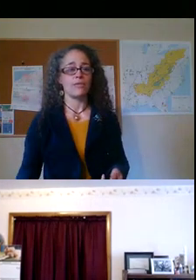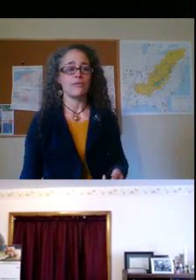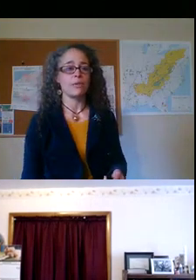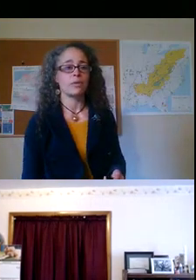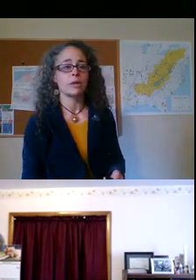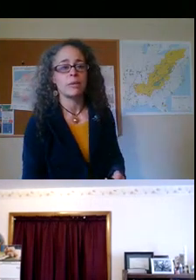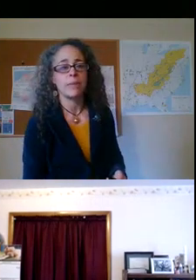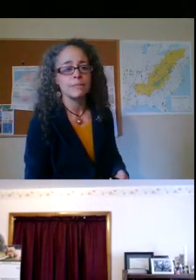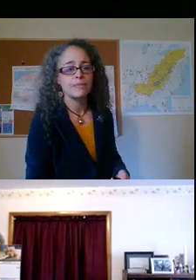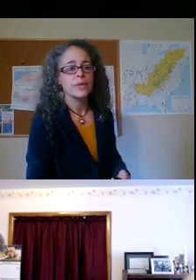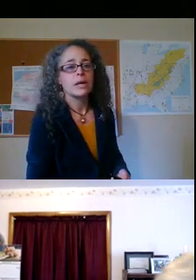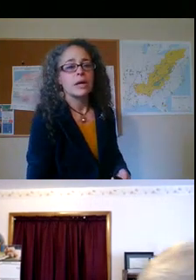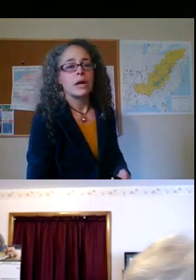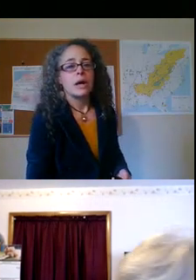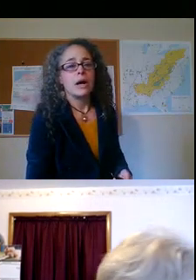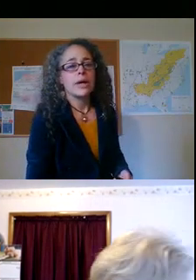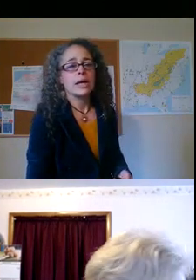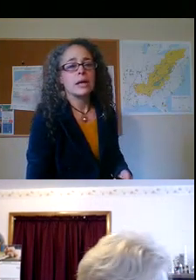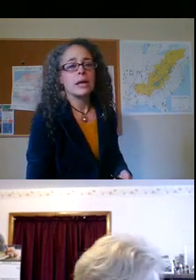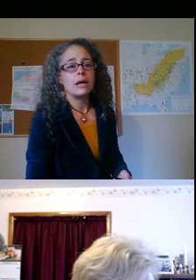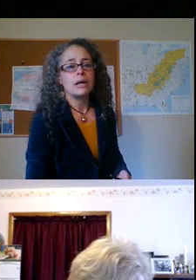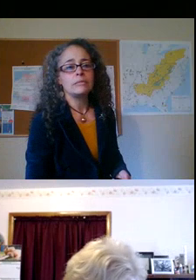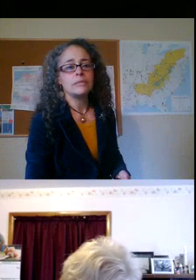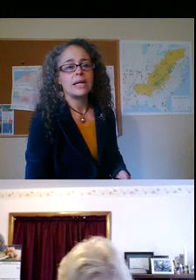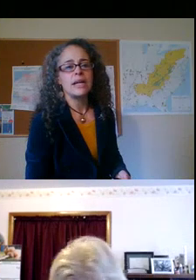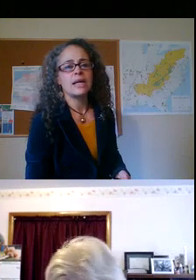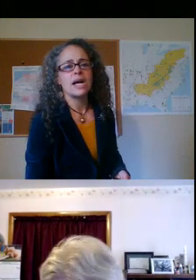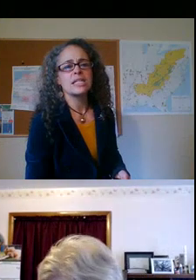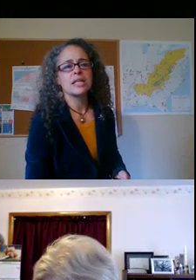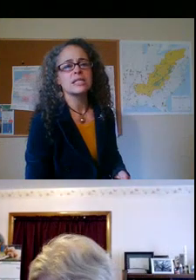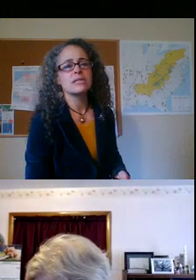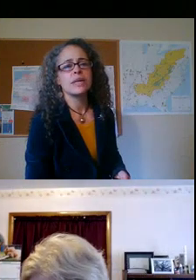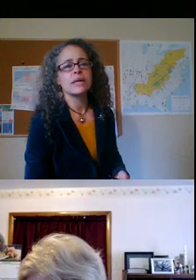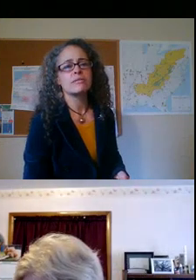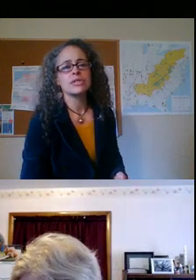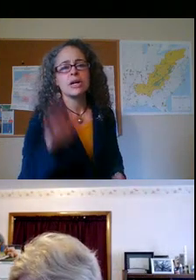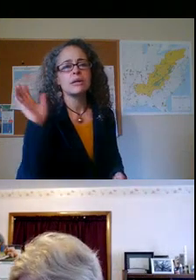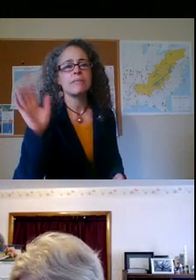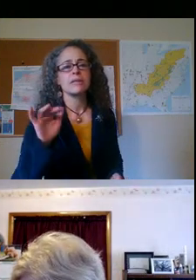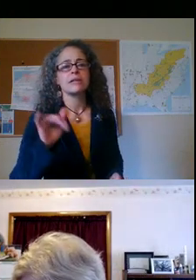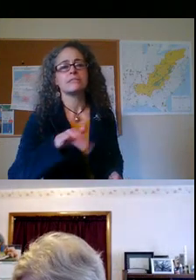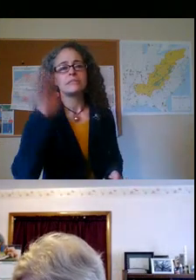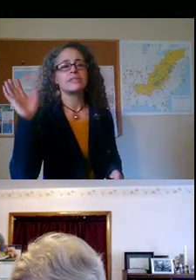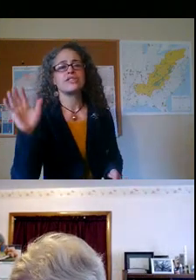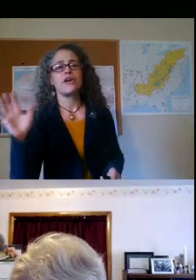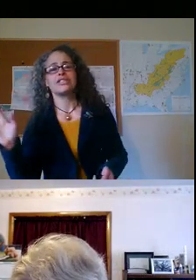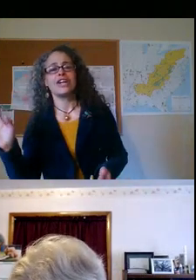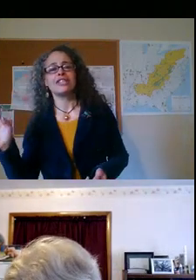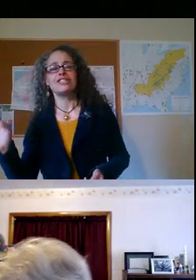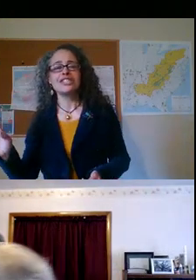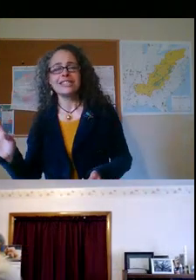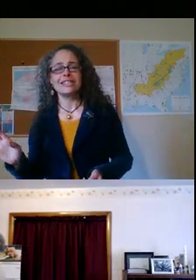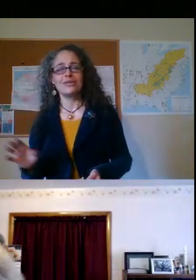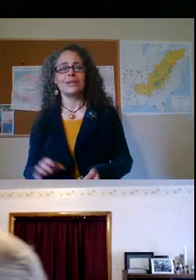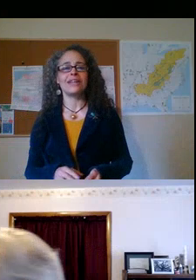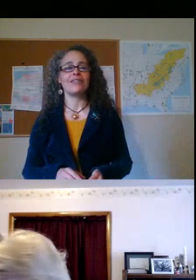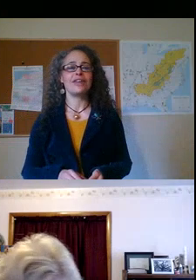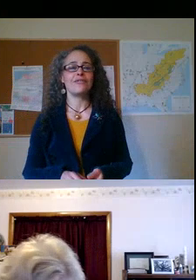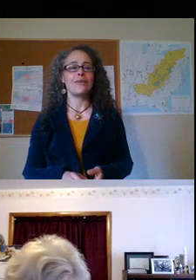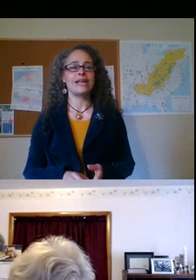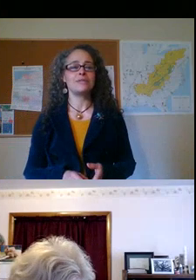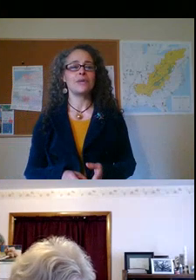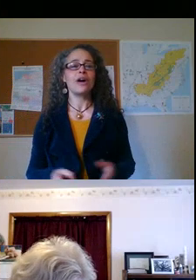it'll help inform you a little bit better. Okay, I kind of got to this when I was talking about the solving challenges in